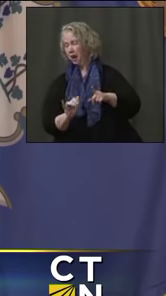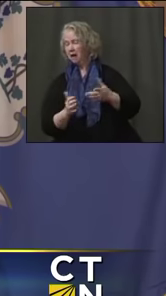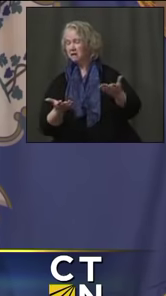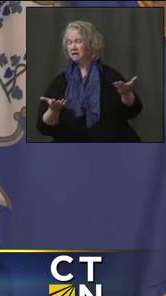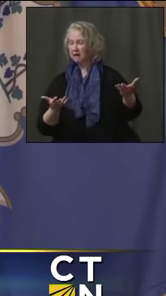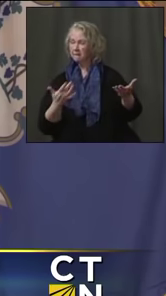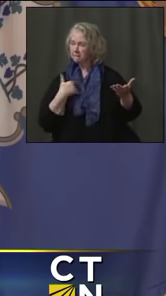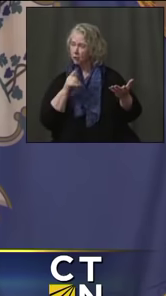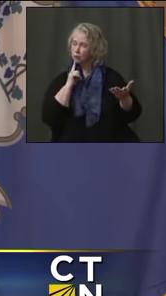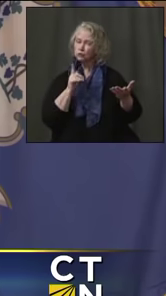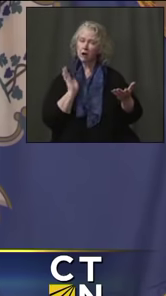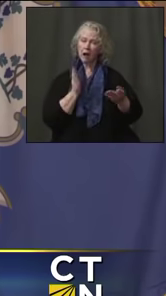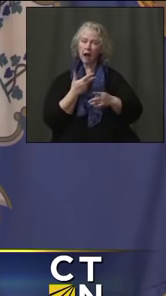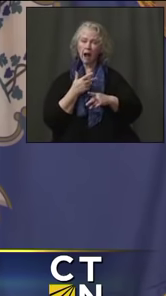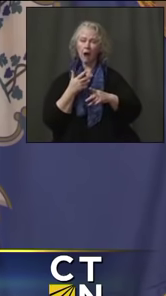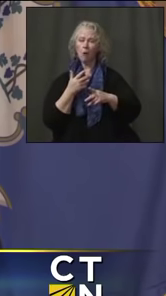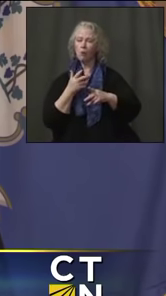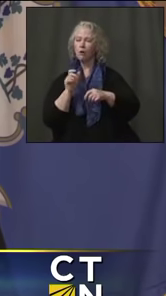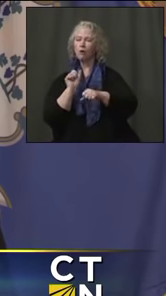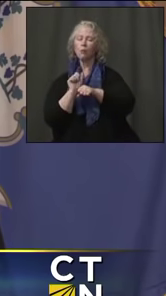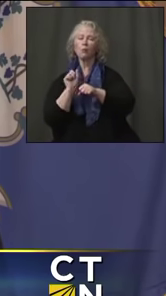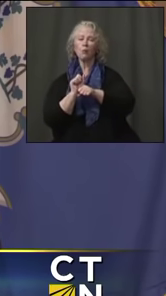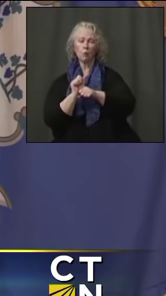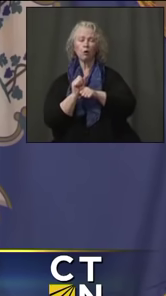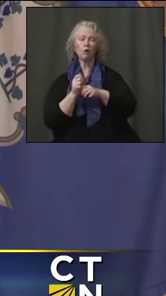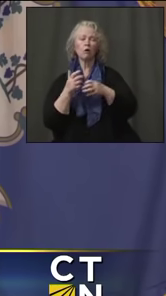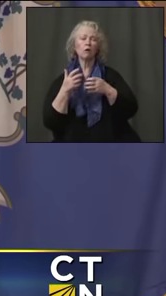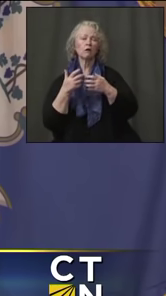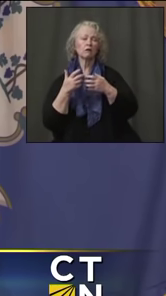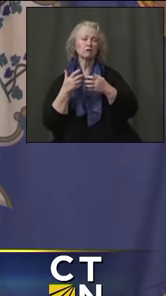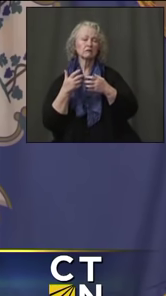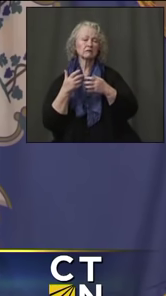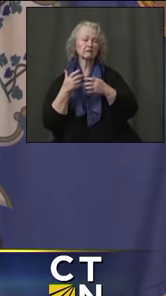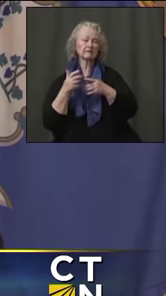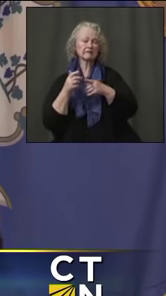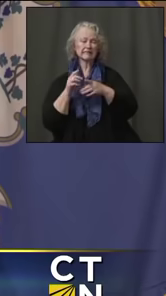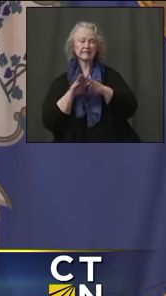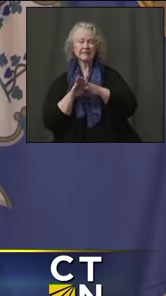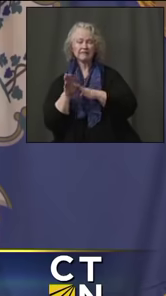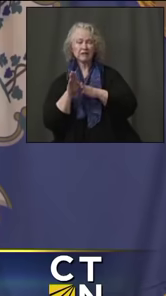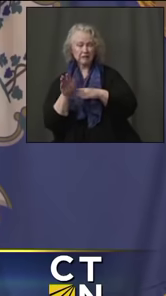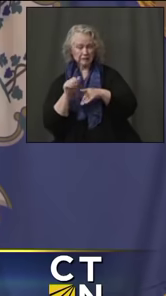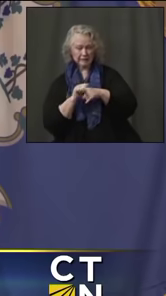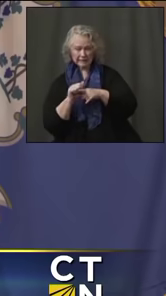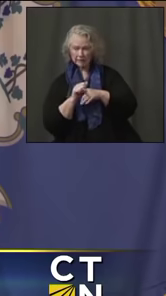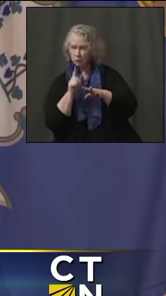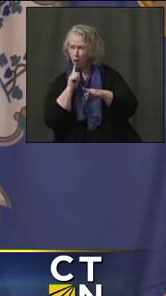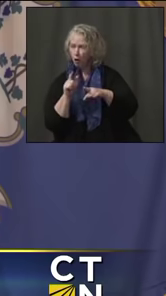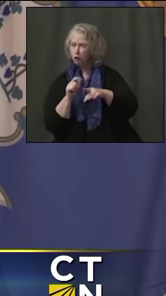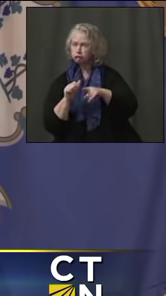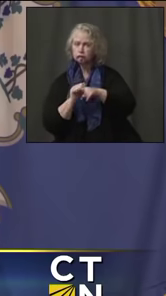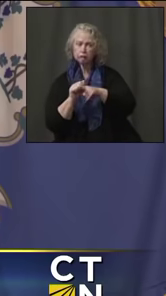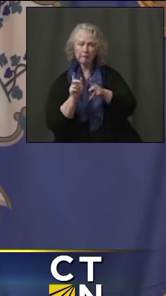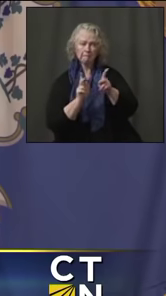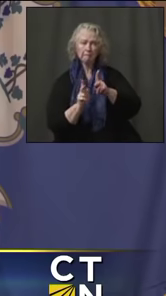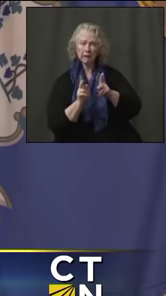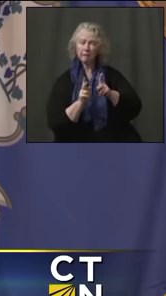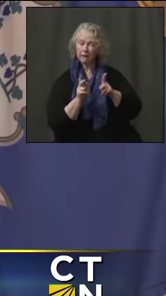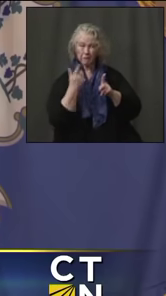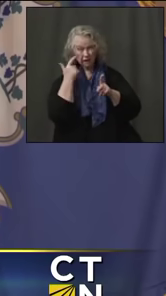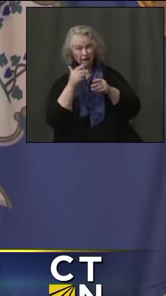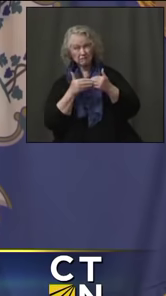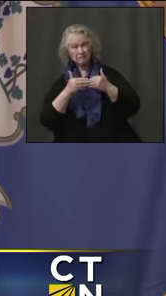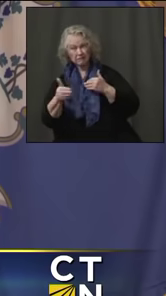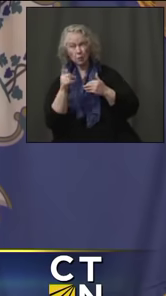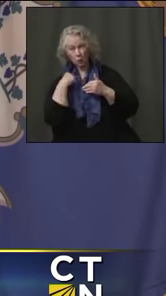sure that our workforce development team, led by Garrett Moran, is training people for the jobs that are out there, and it'll be a changing marketplace.